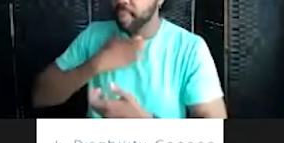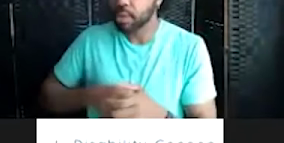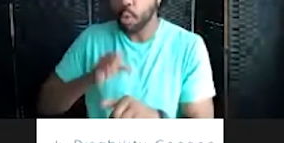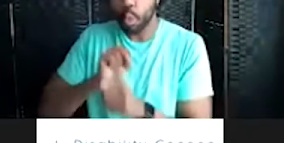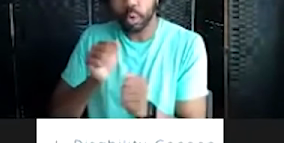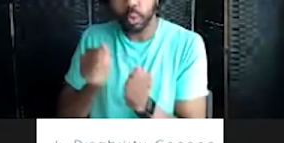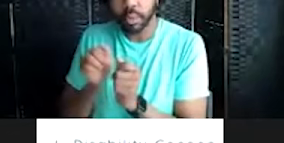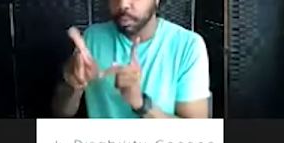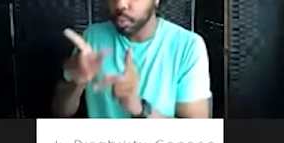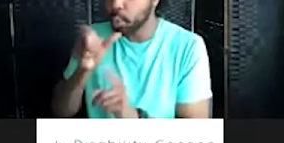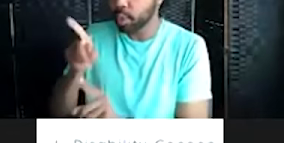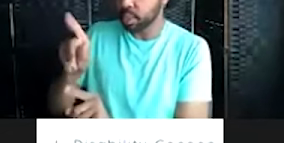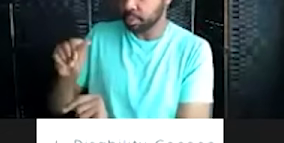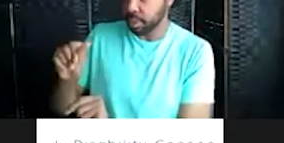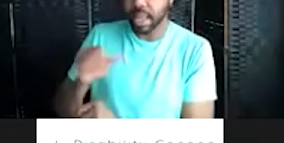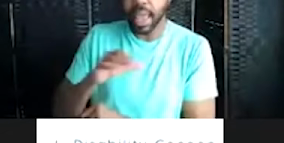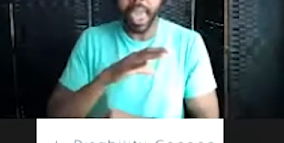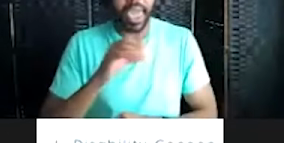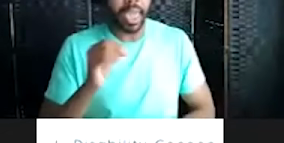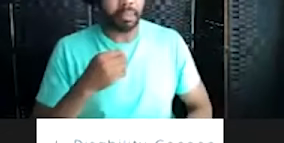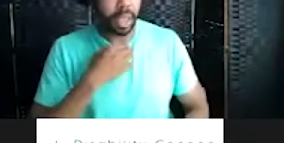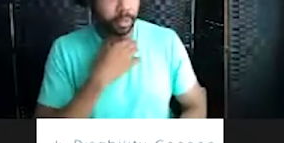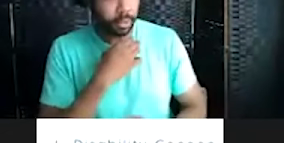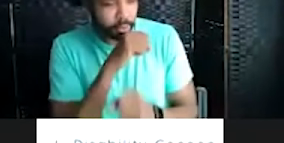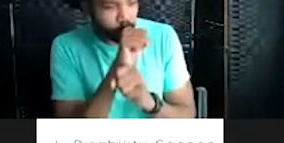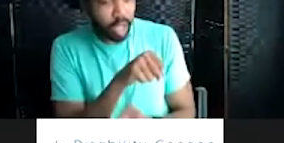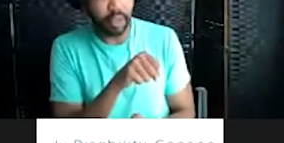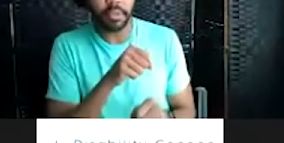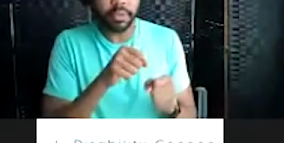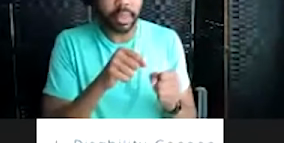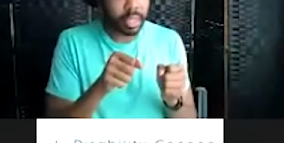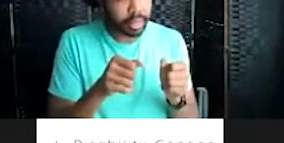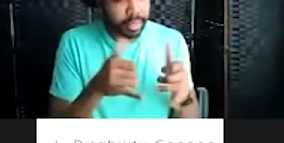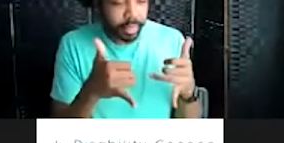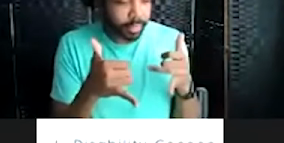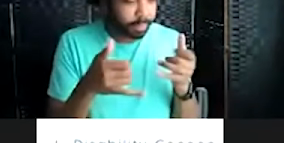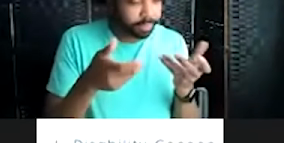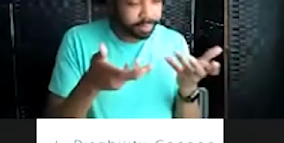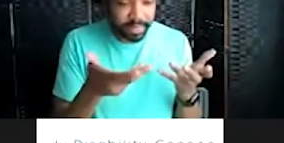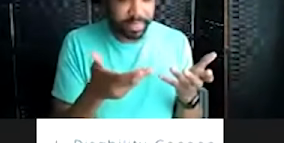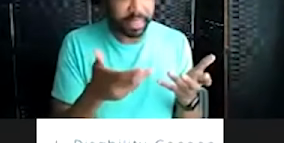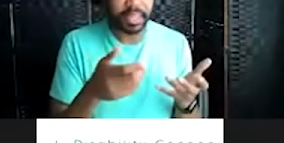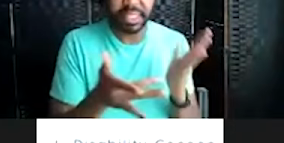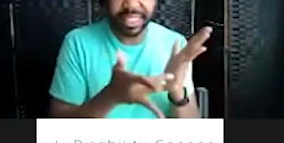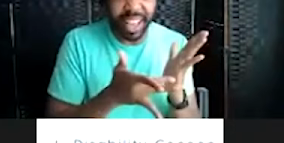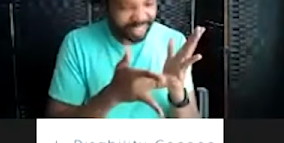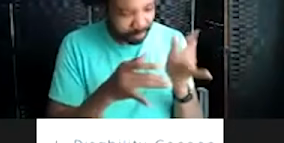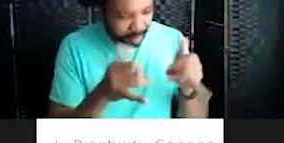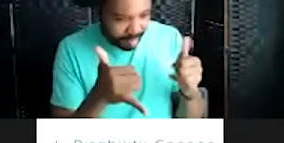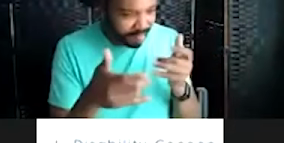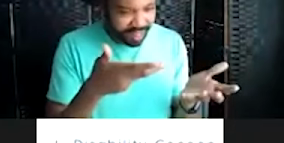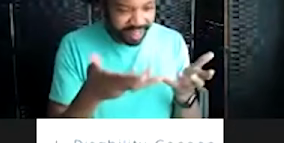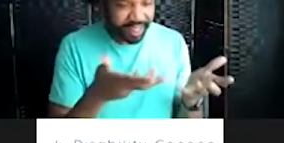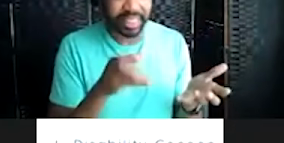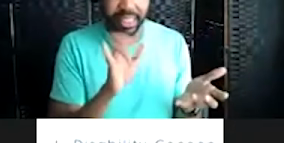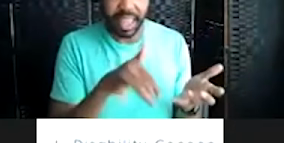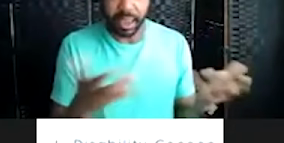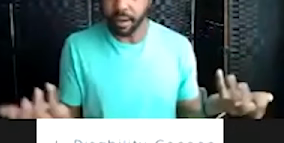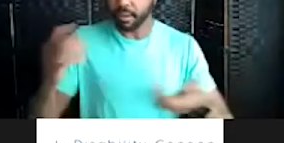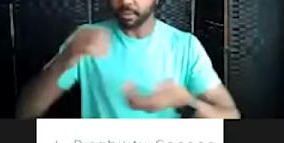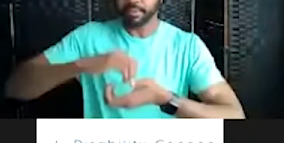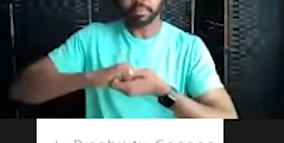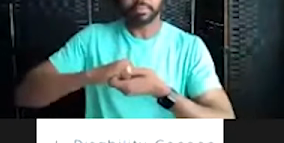disabilities and my love of tinkering with things and gadgets in general to work